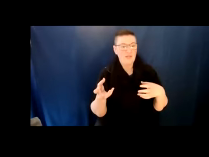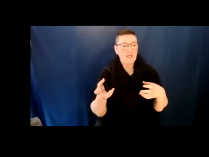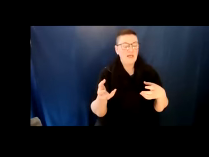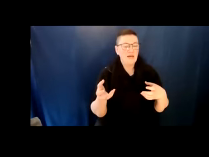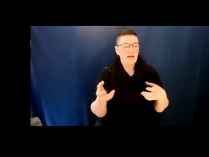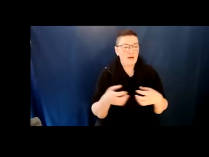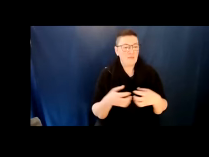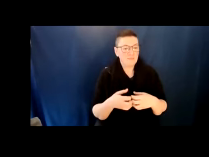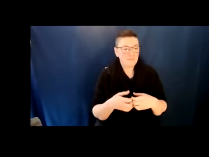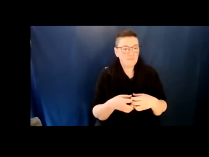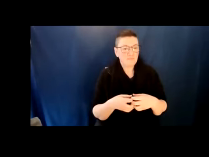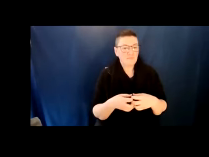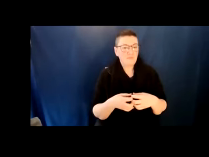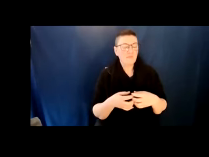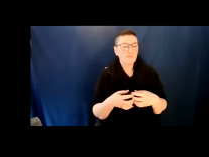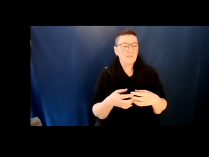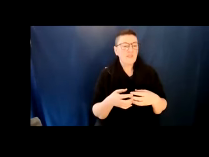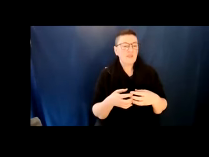frozen.